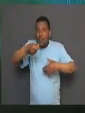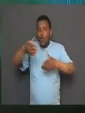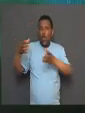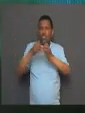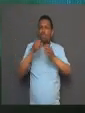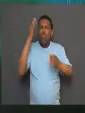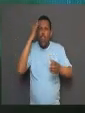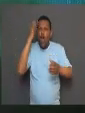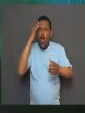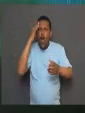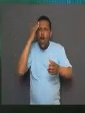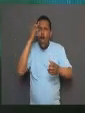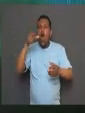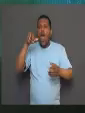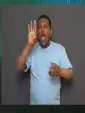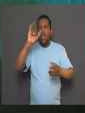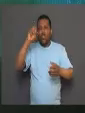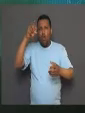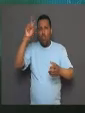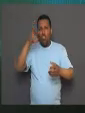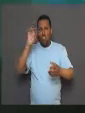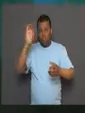known as aerosols.